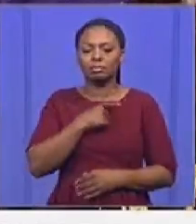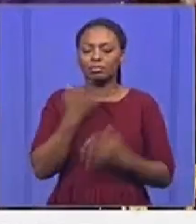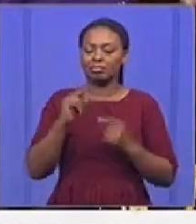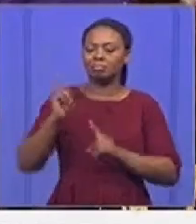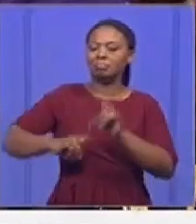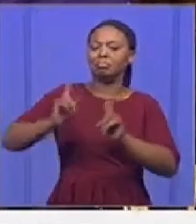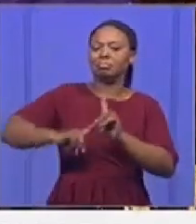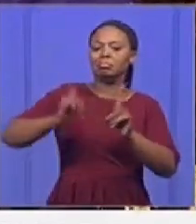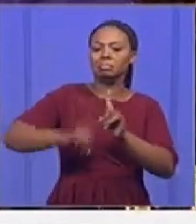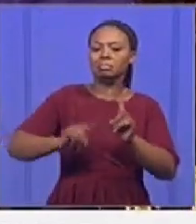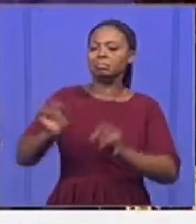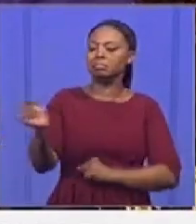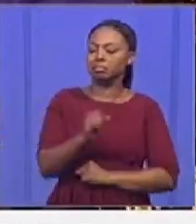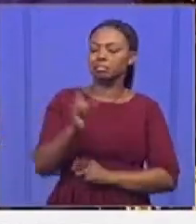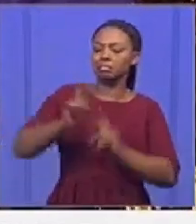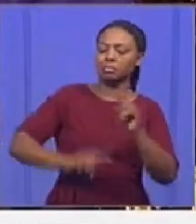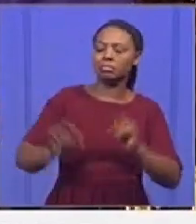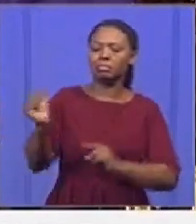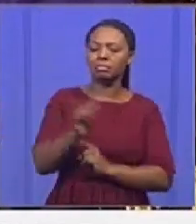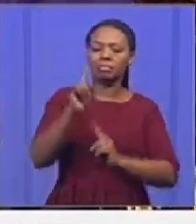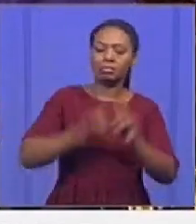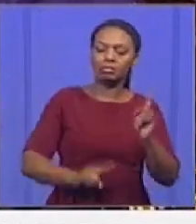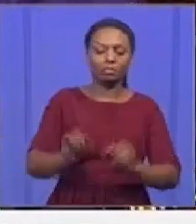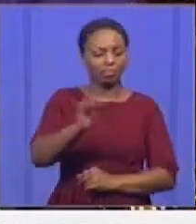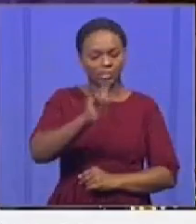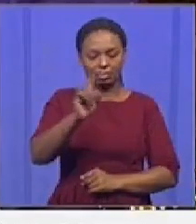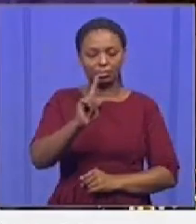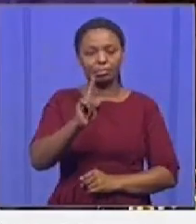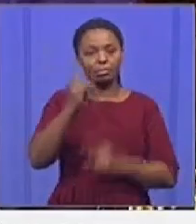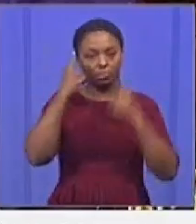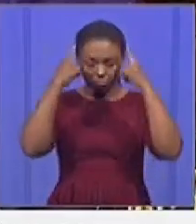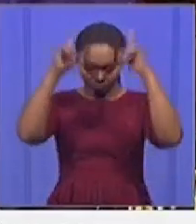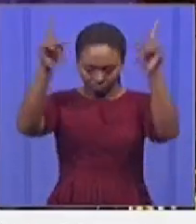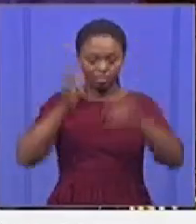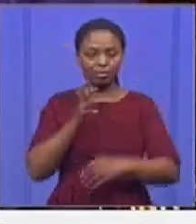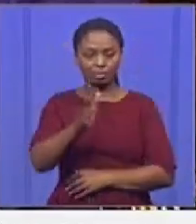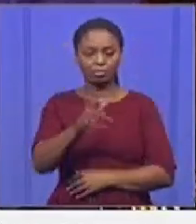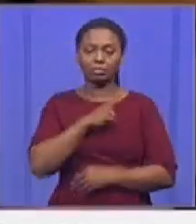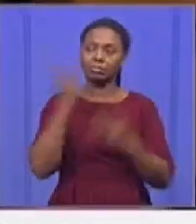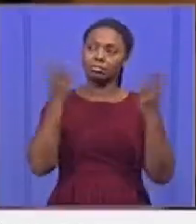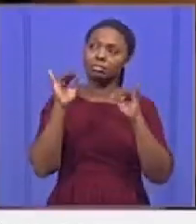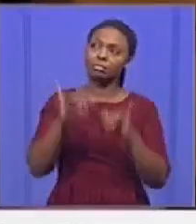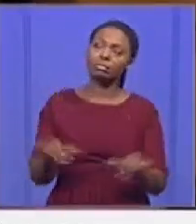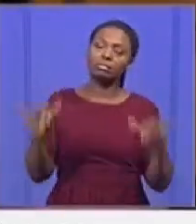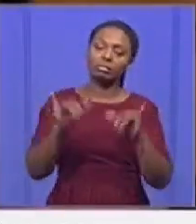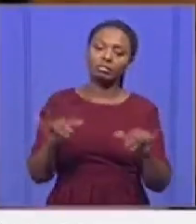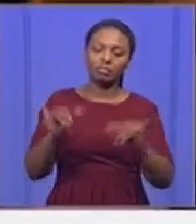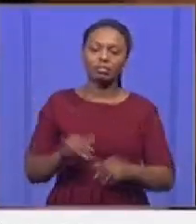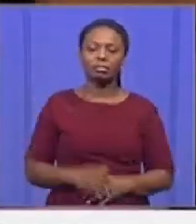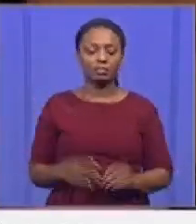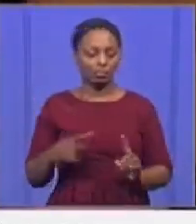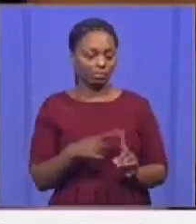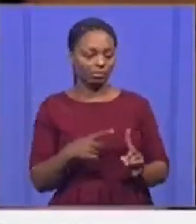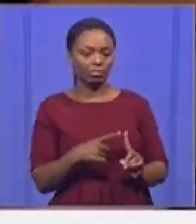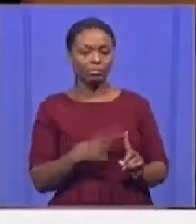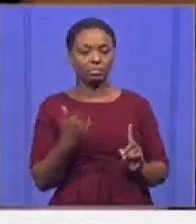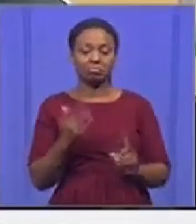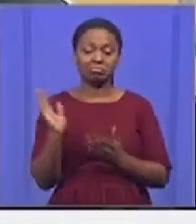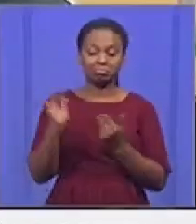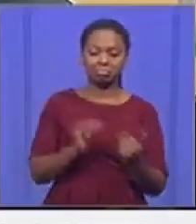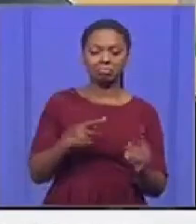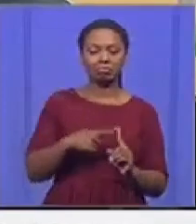failures. So all we want is success because our people have been waiting. Mashatile yo lebeletsong go nna